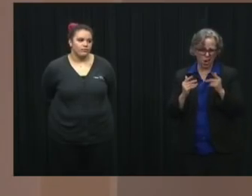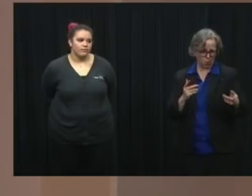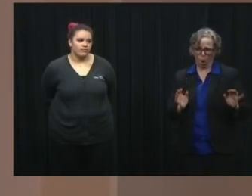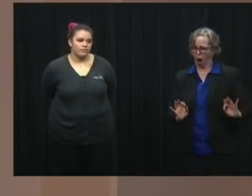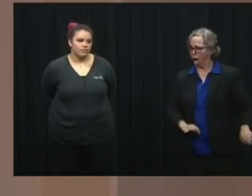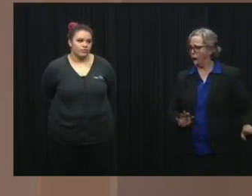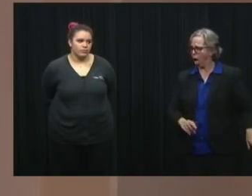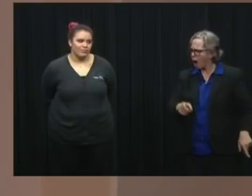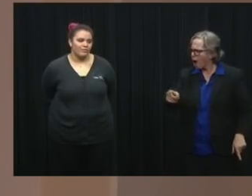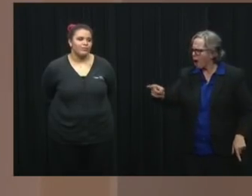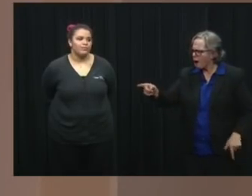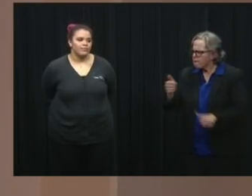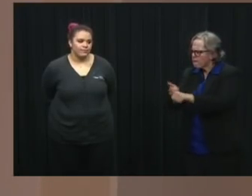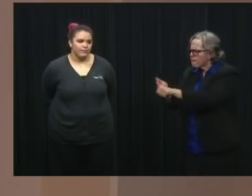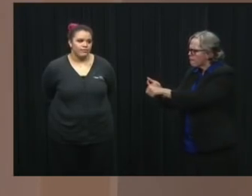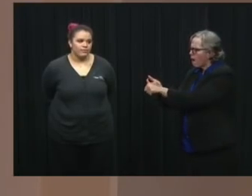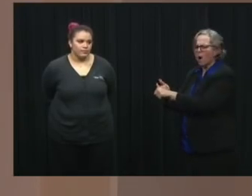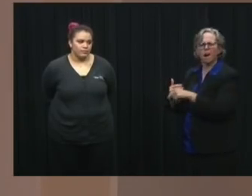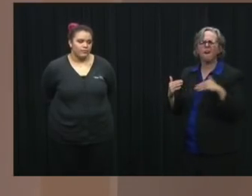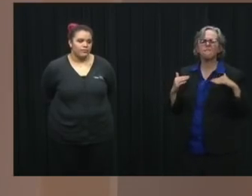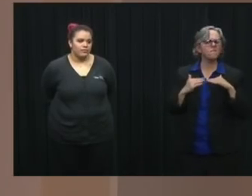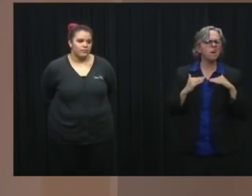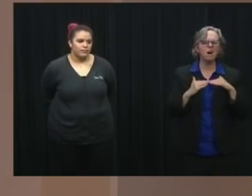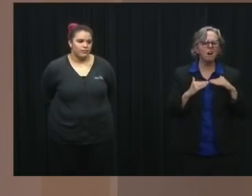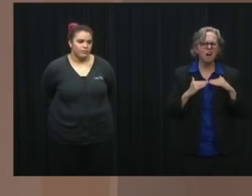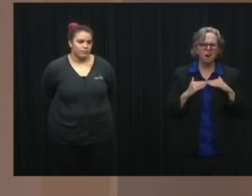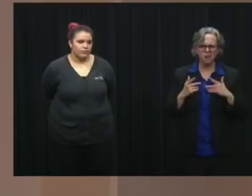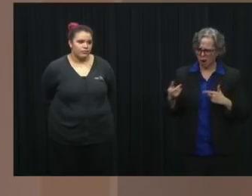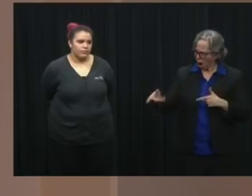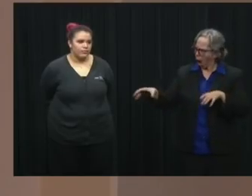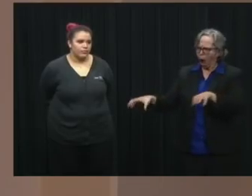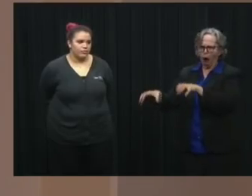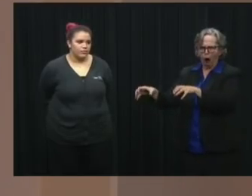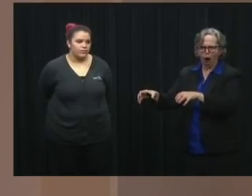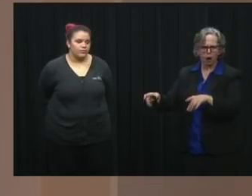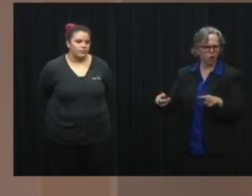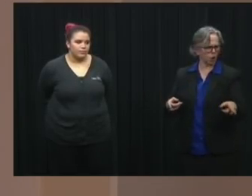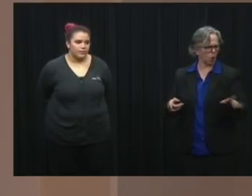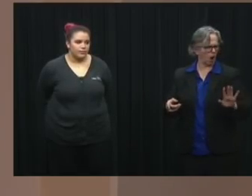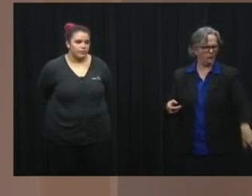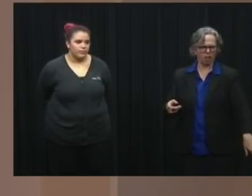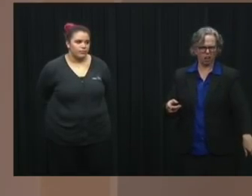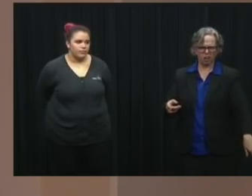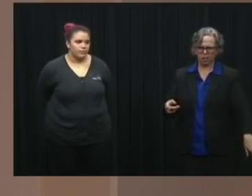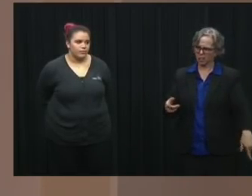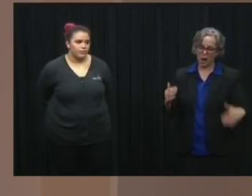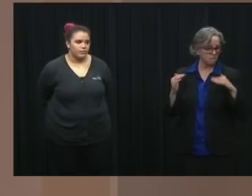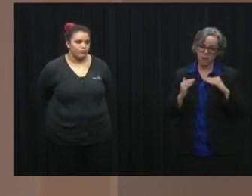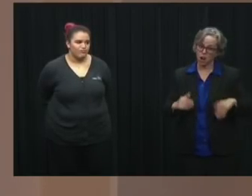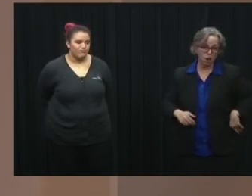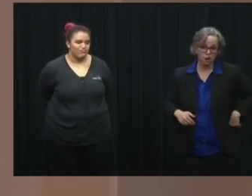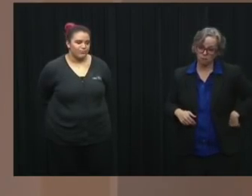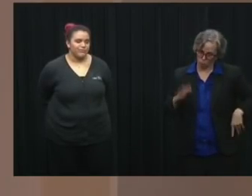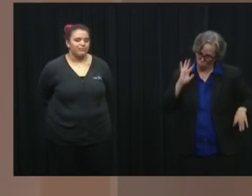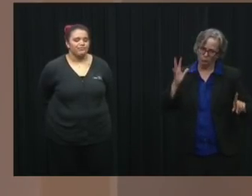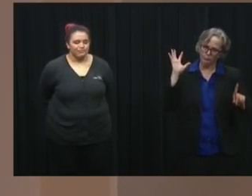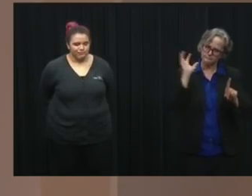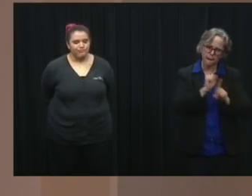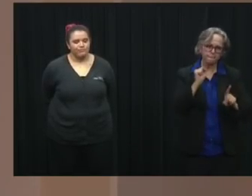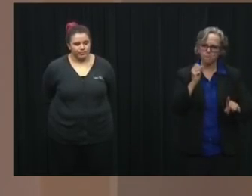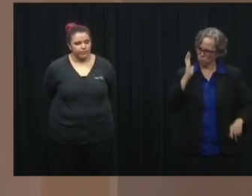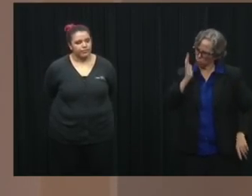one business to do the right thing in one industry sector and another business in that industry sector not to do the right thing. So the